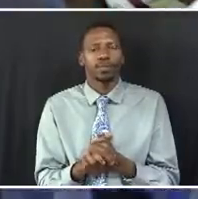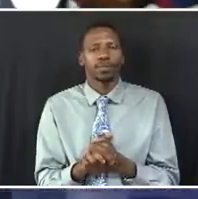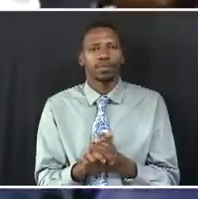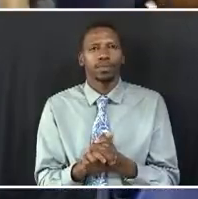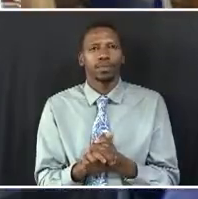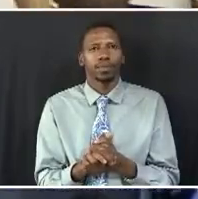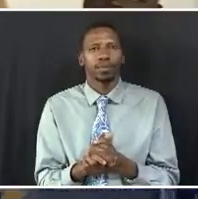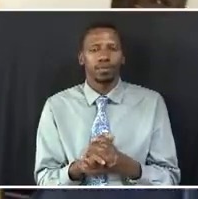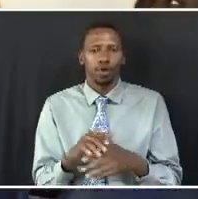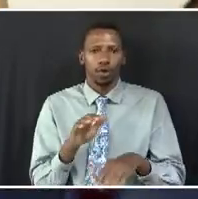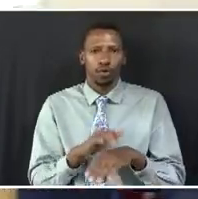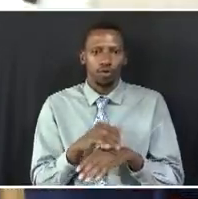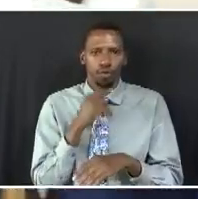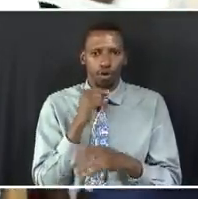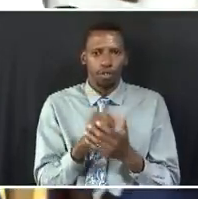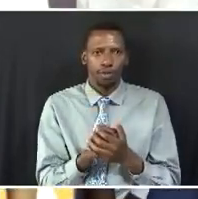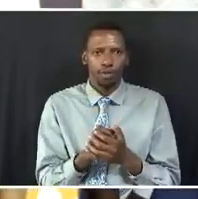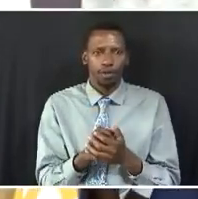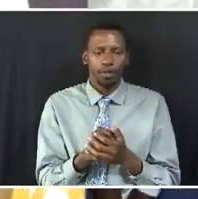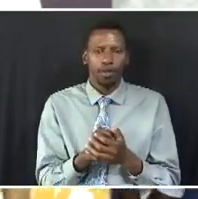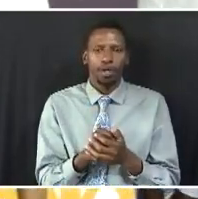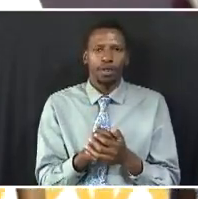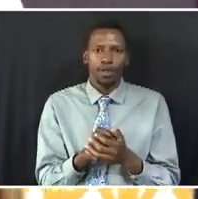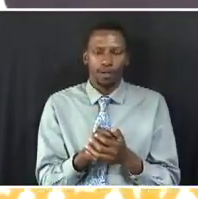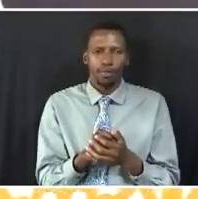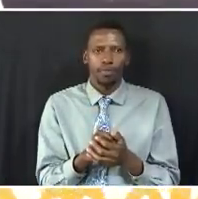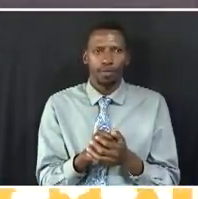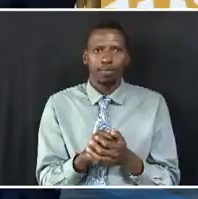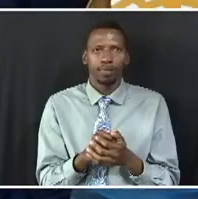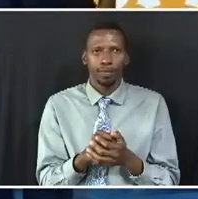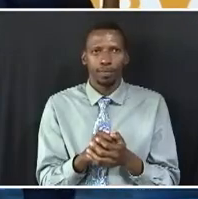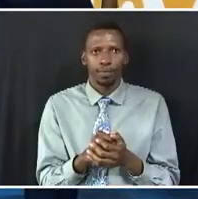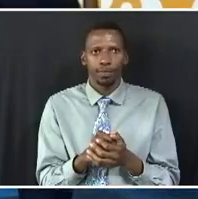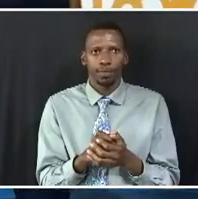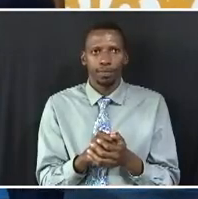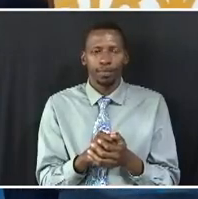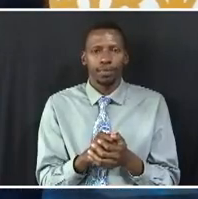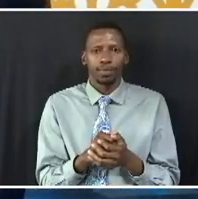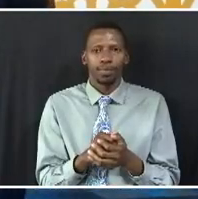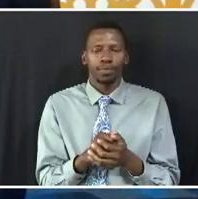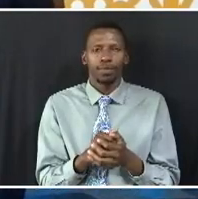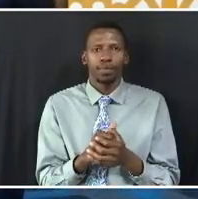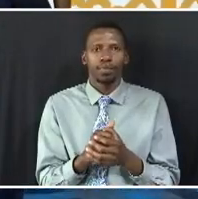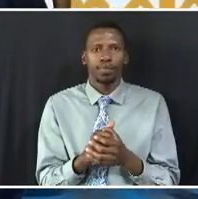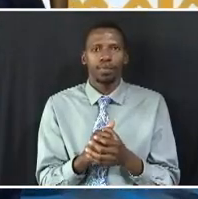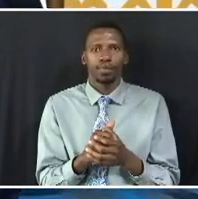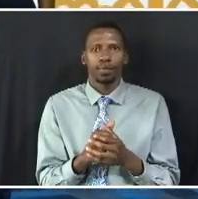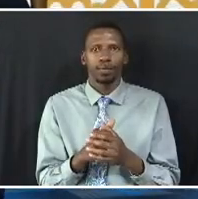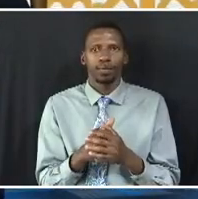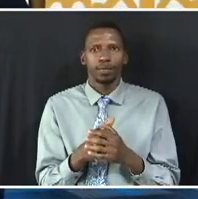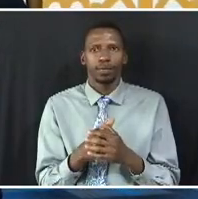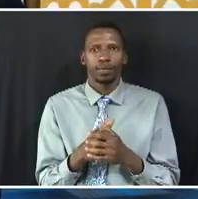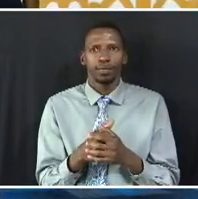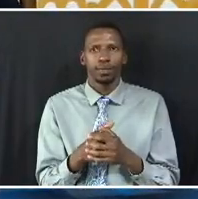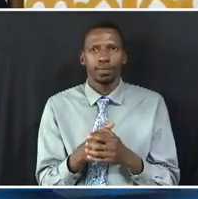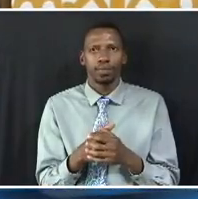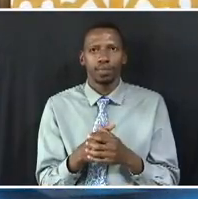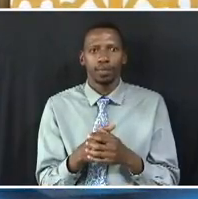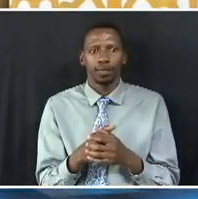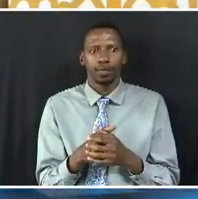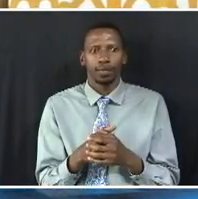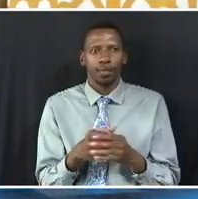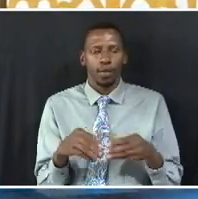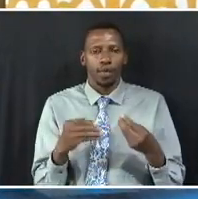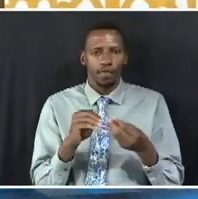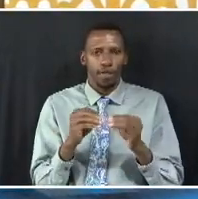Good boys. You'll give the number of the flying vegetables and you'll give the